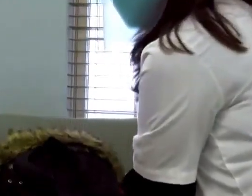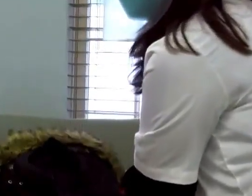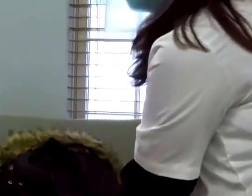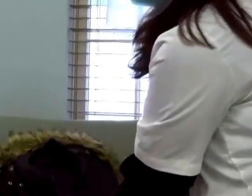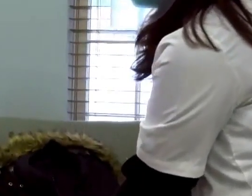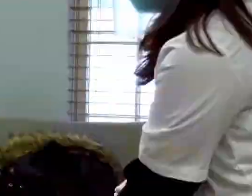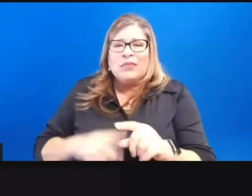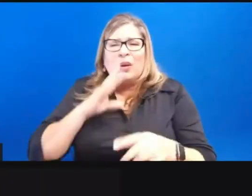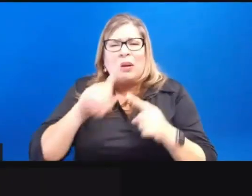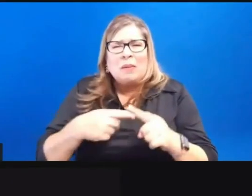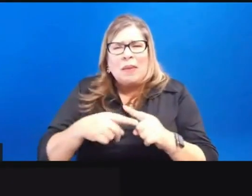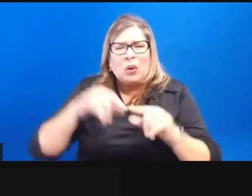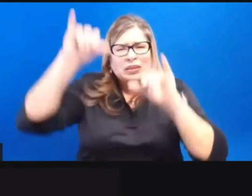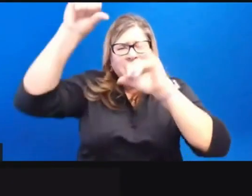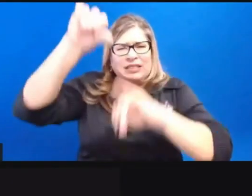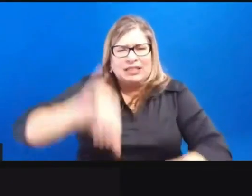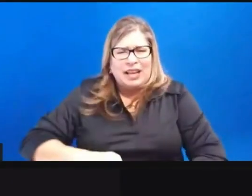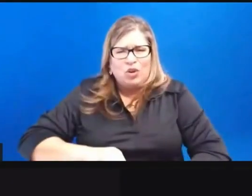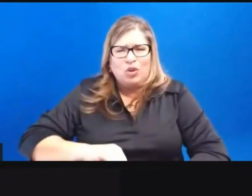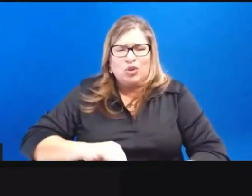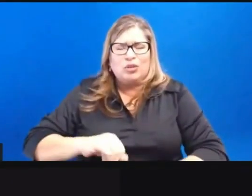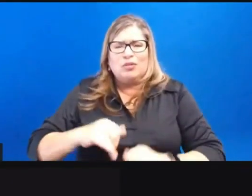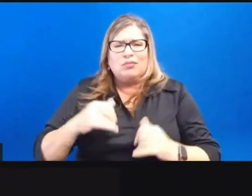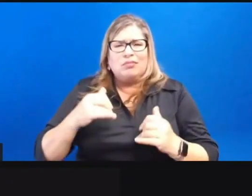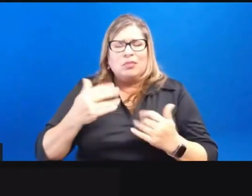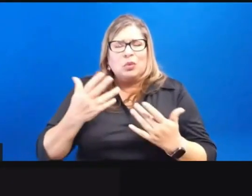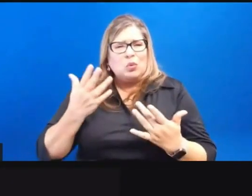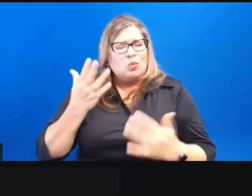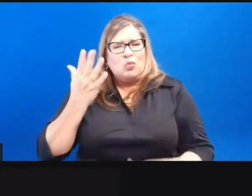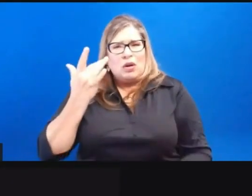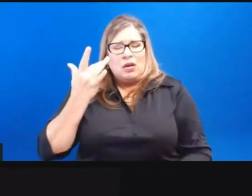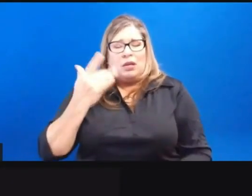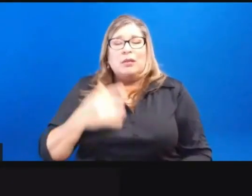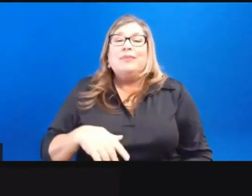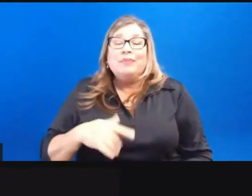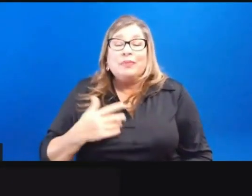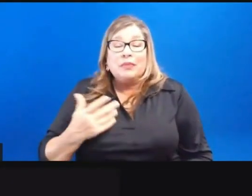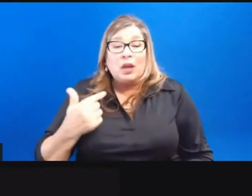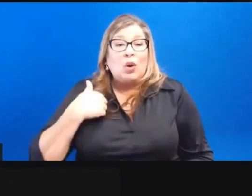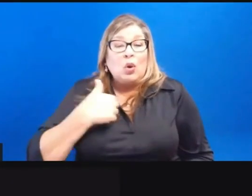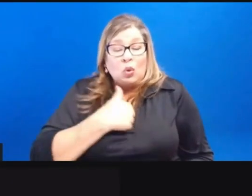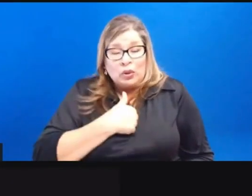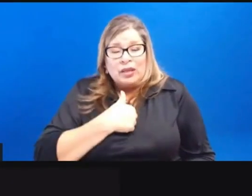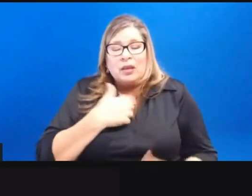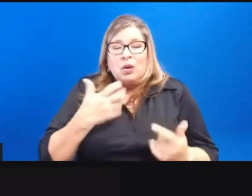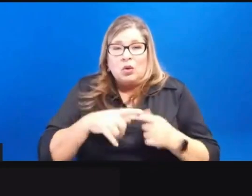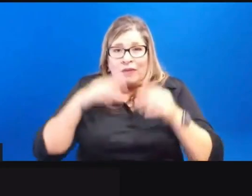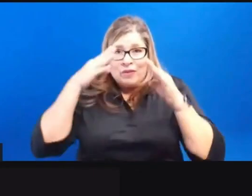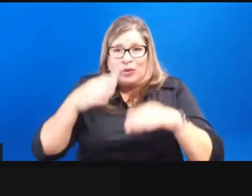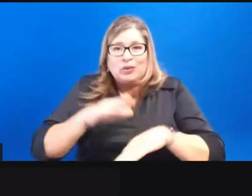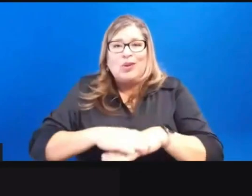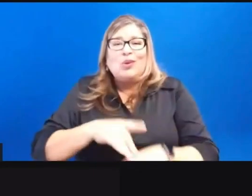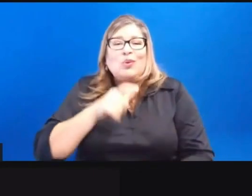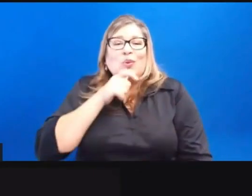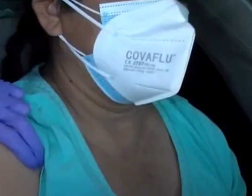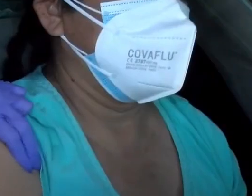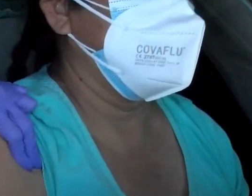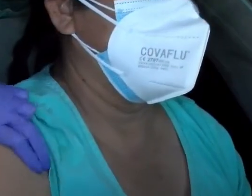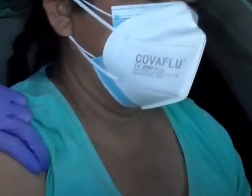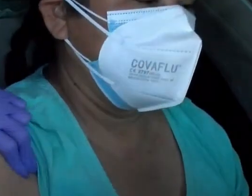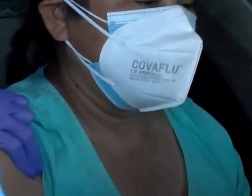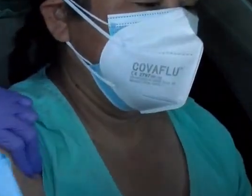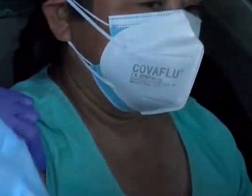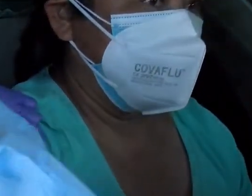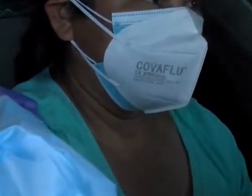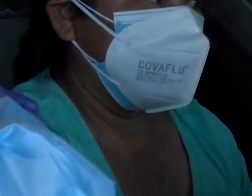be based on age. Really want to focus on eligibility requirements so that people across the state understand when it's their turn. Under